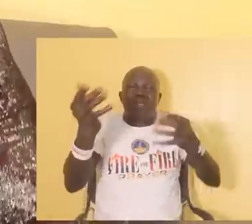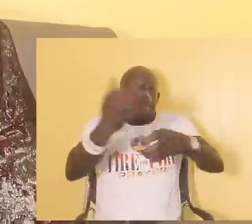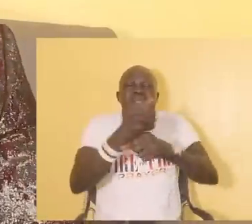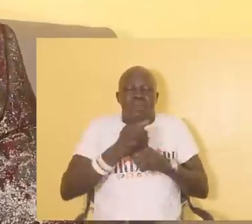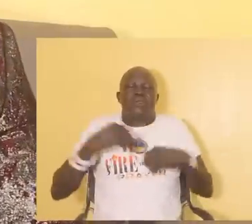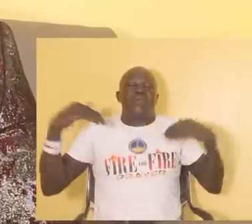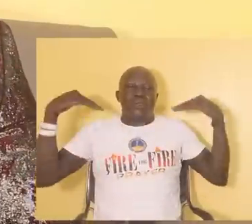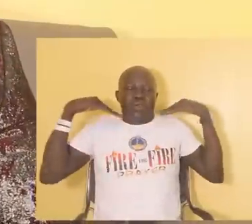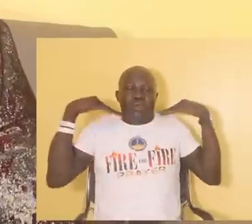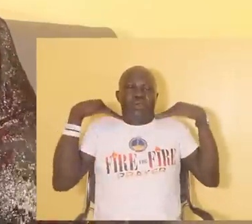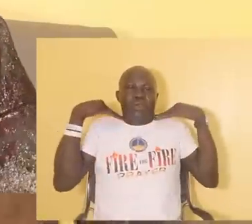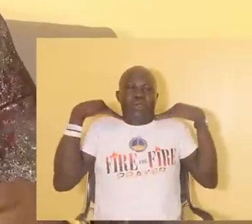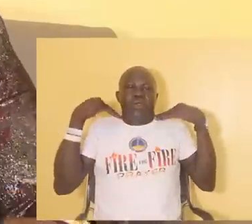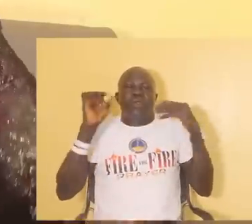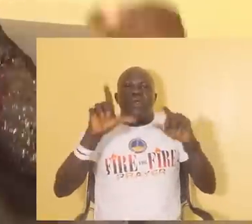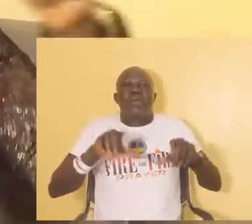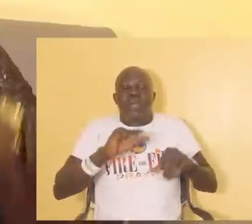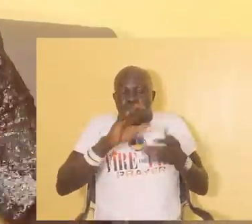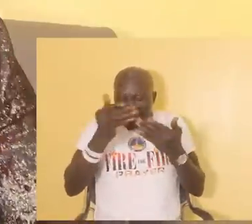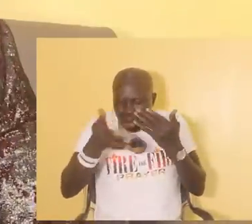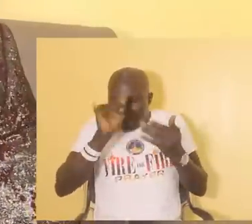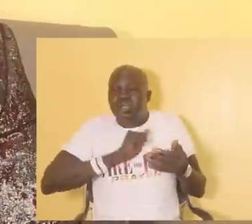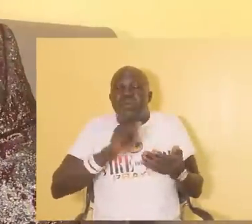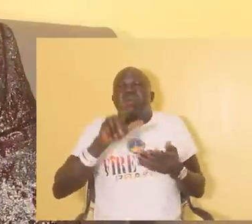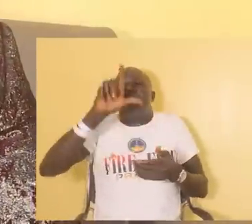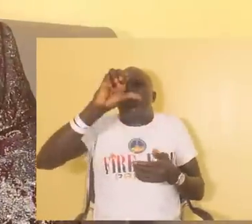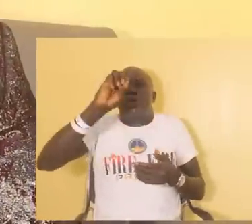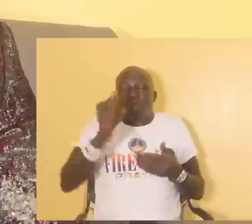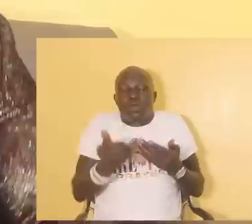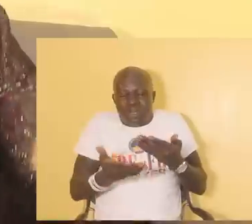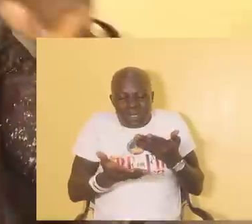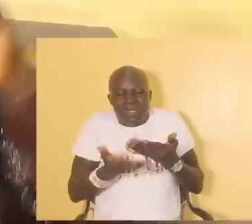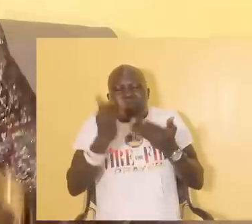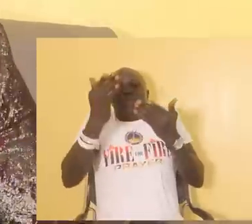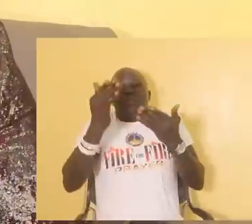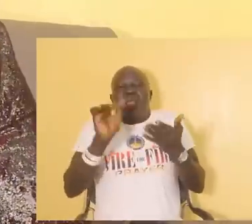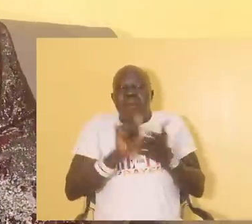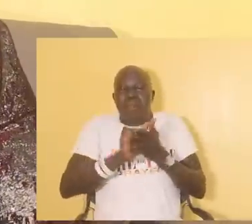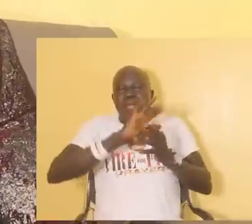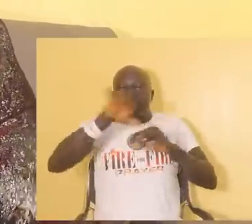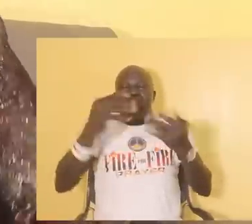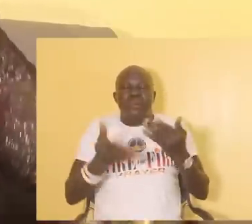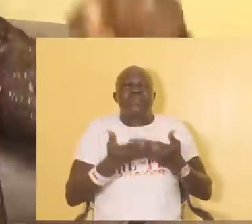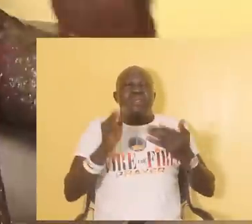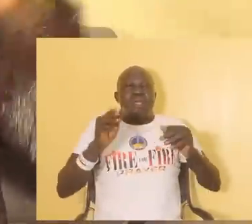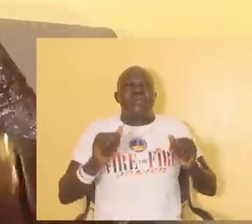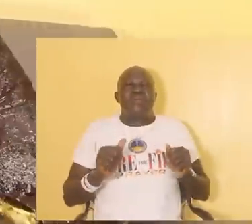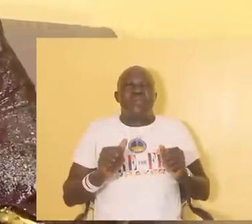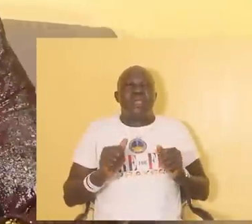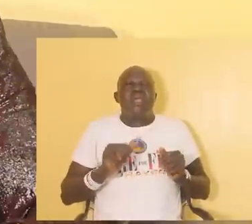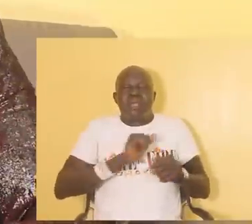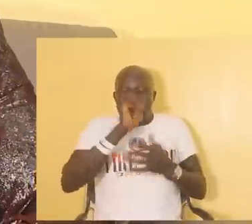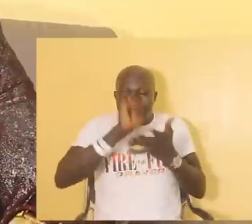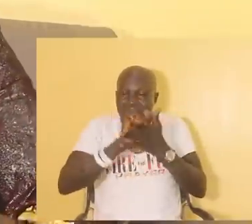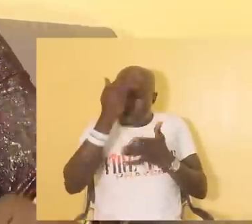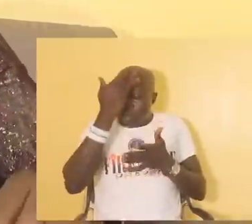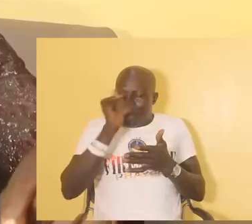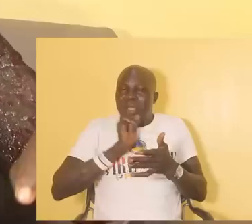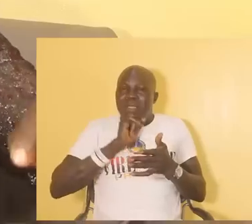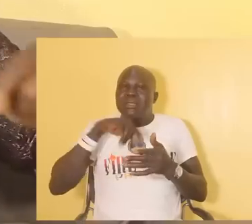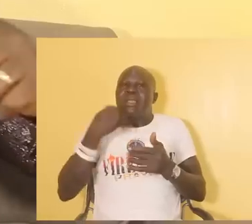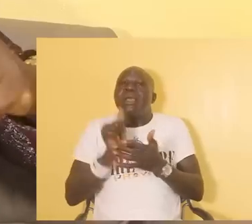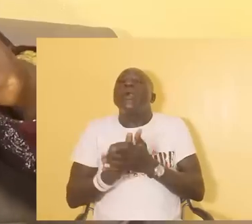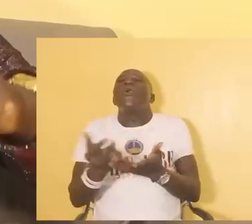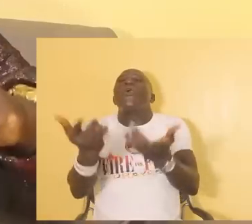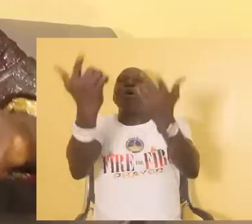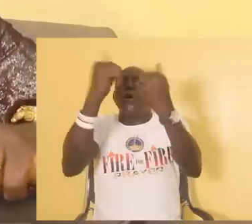come and take my yoke to offer. O ni tori pe ajaga mi rorun. Because my yoke is heavy. Eru mi ti fuye. And my glory is light. Amo ko so be. But he says, o ni e